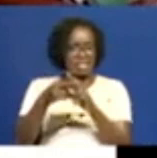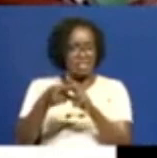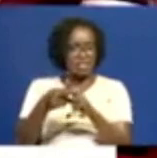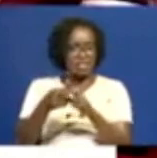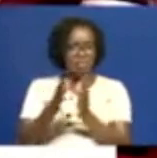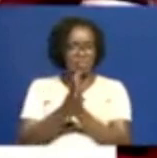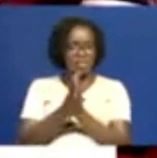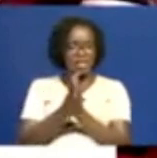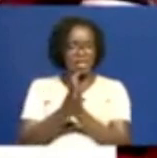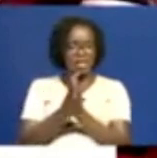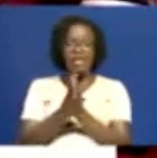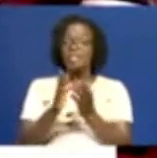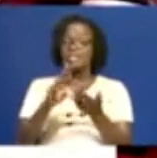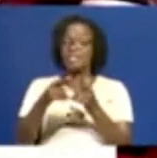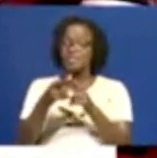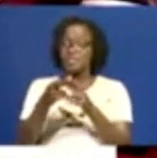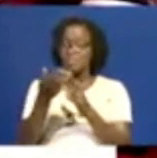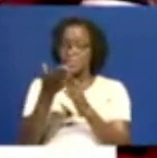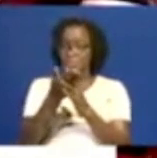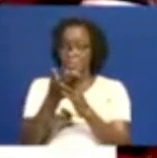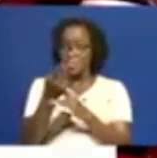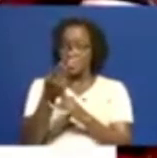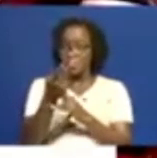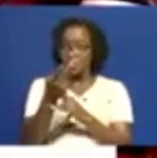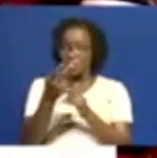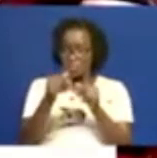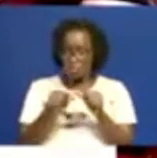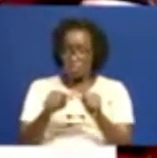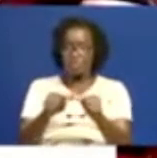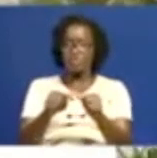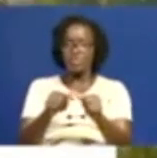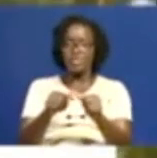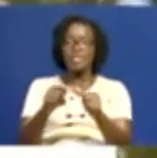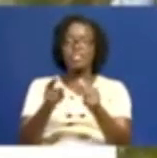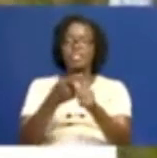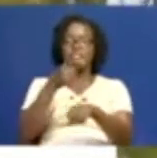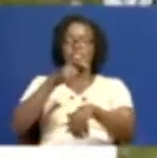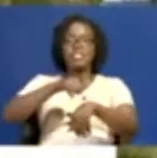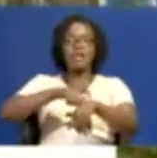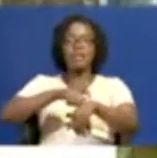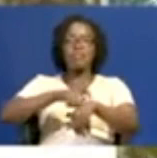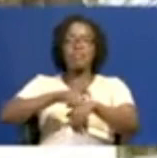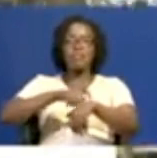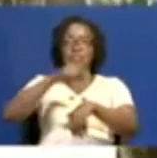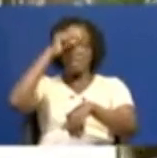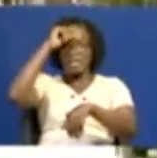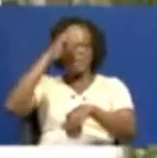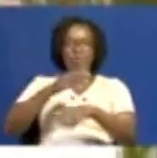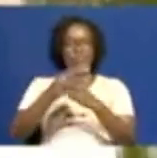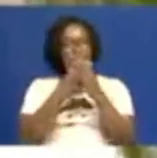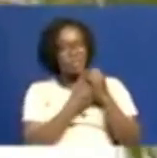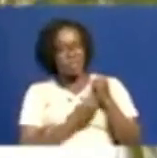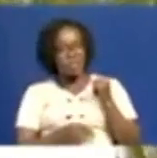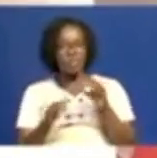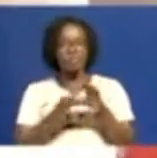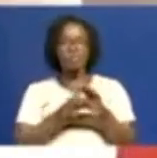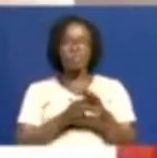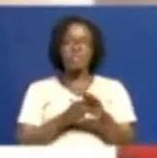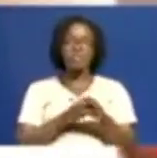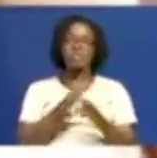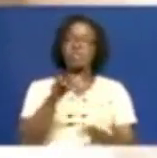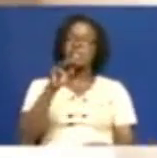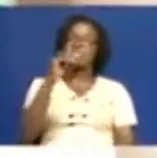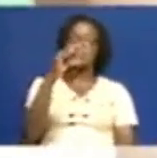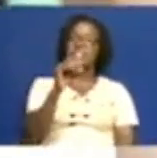county executive and the assembly persists. The first-time governor holds that she was being frustrated by members of the county